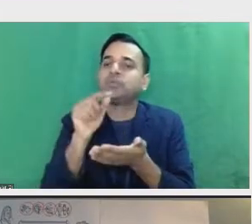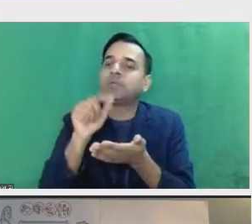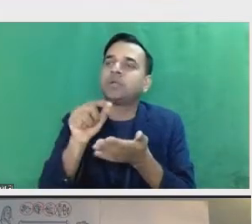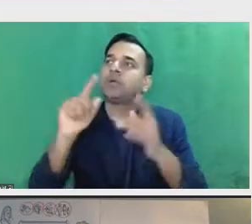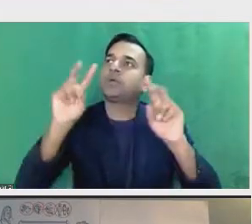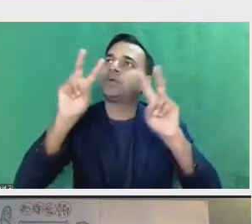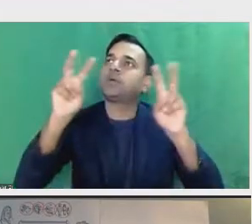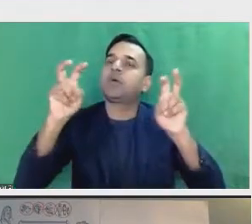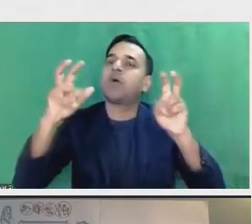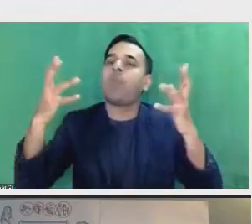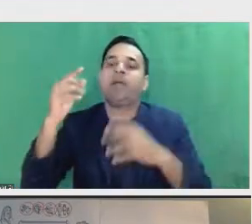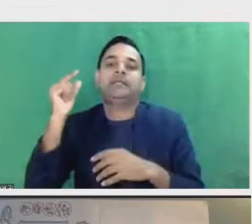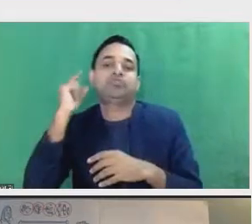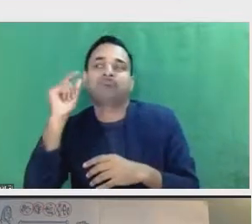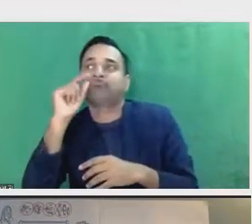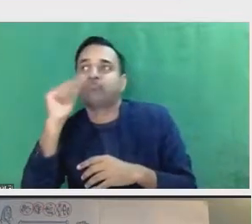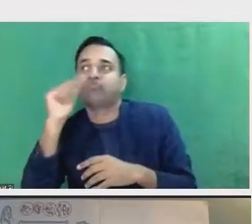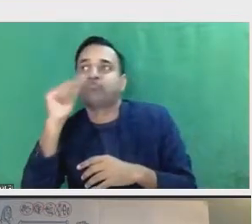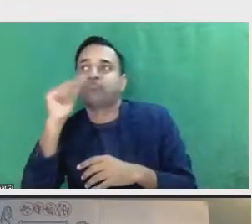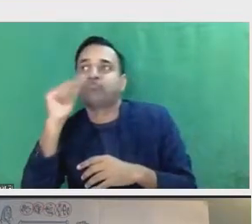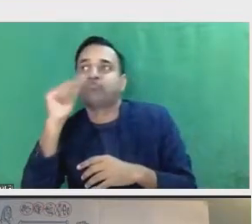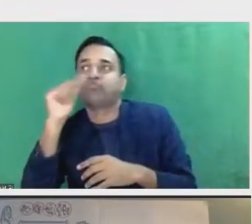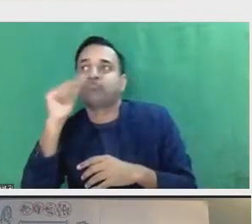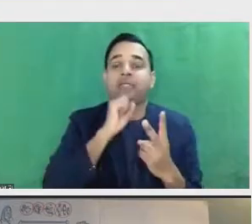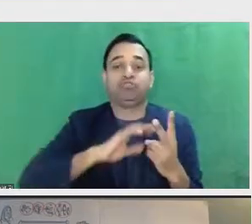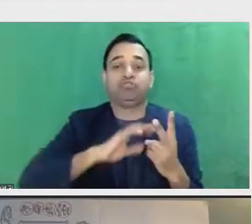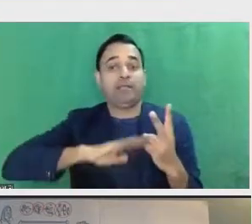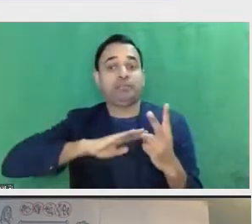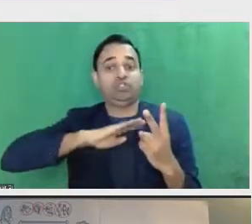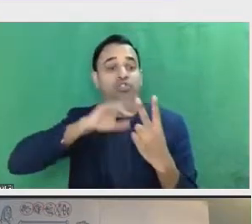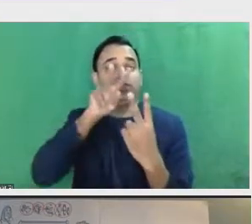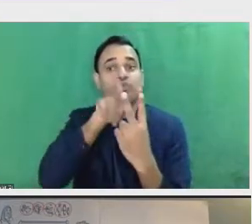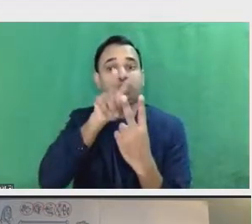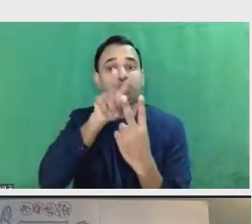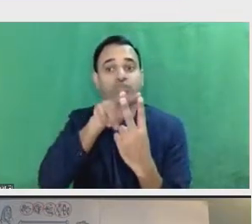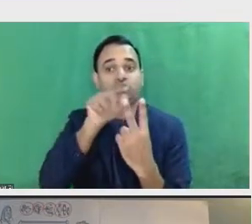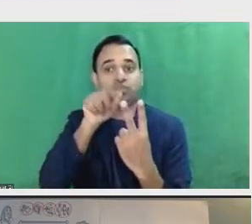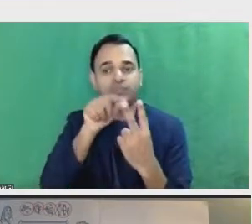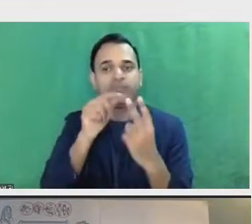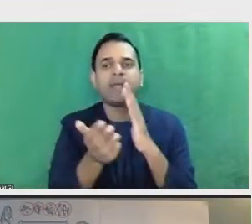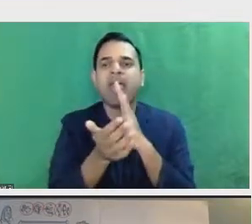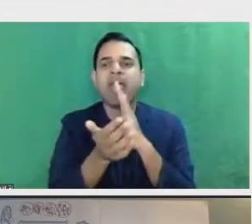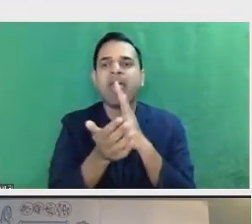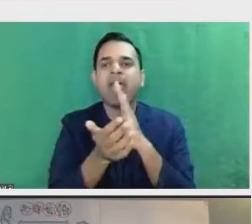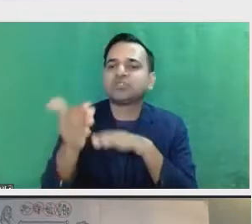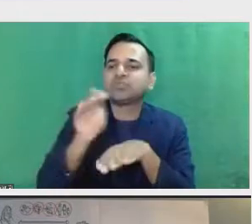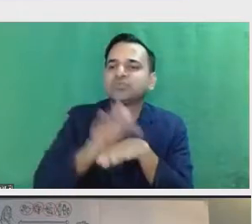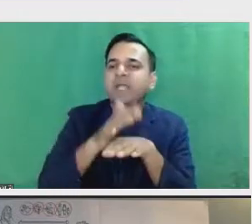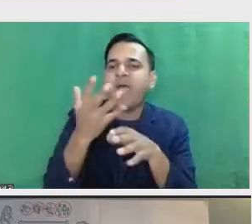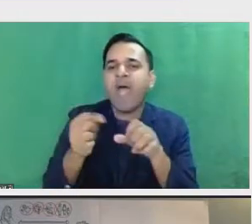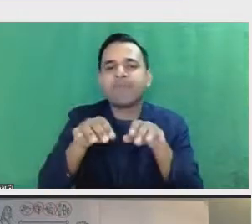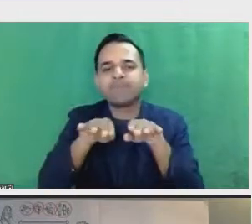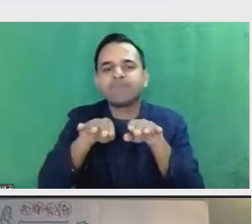convention, do so including gender lens, that they do it thinking of